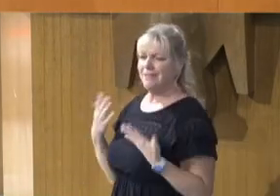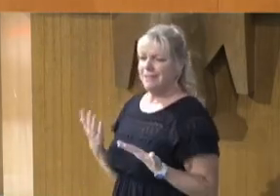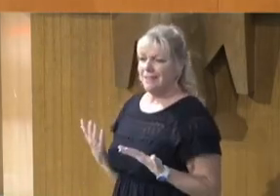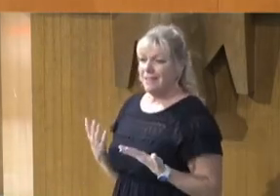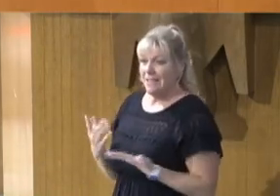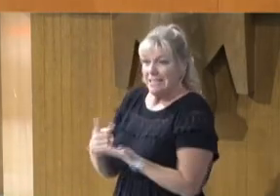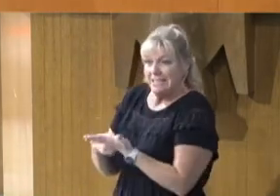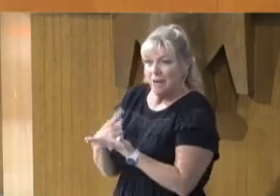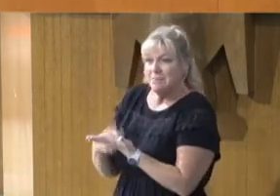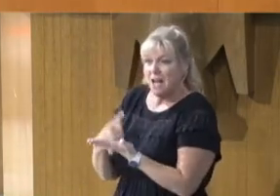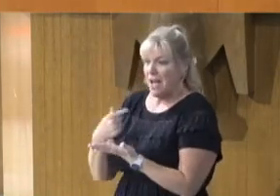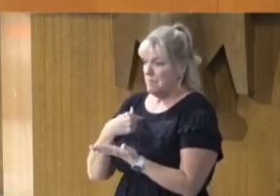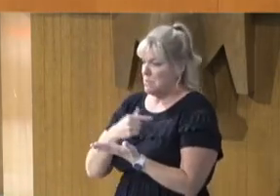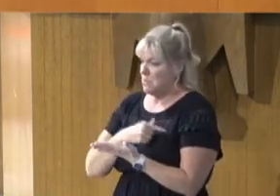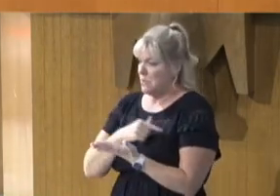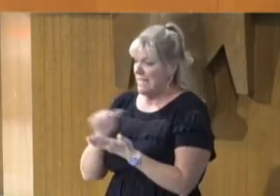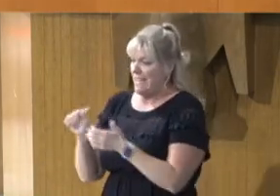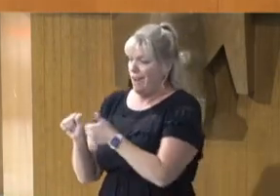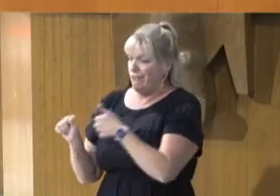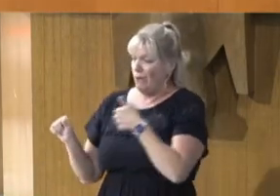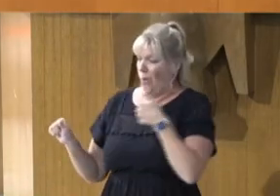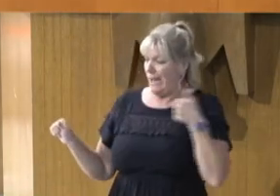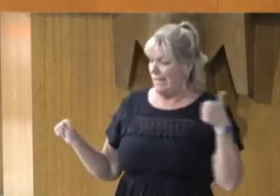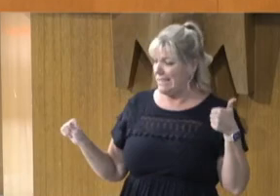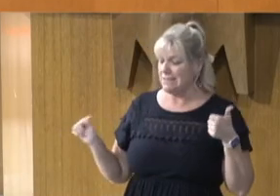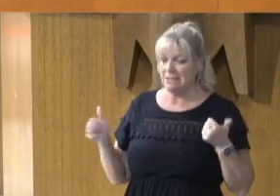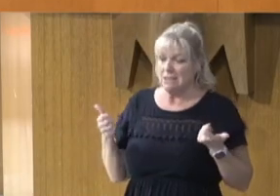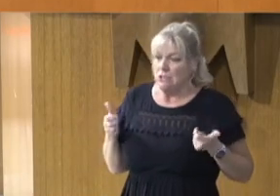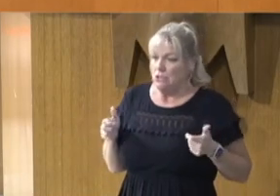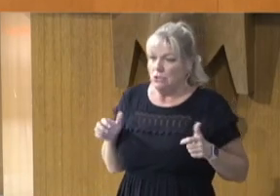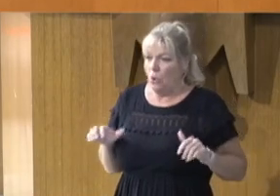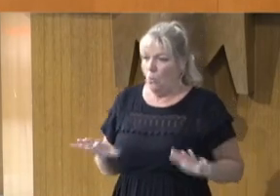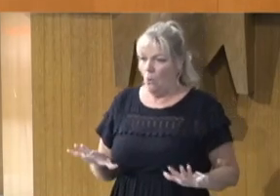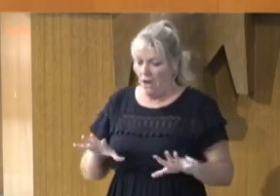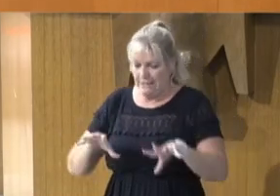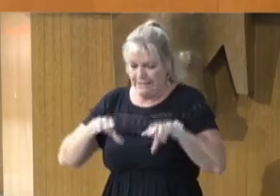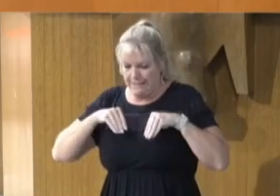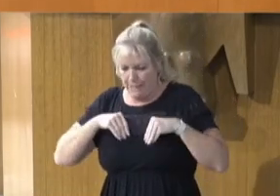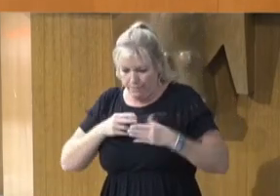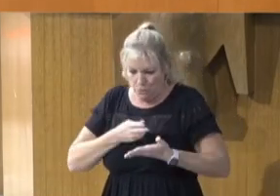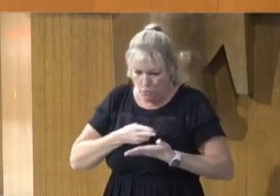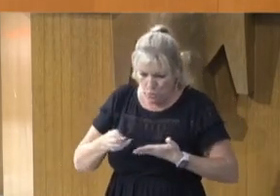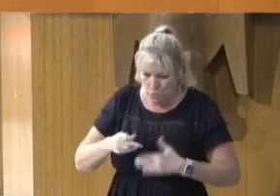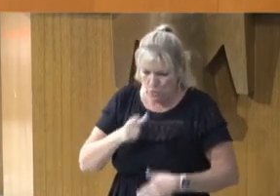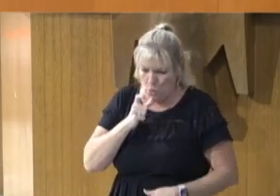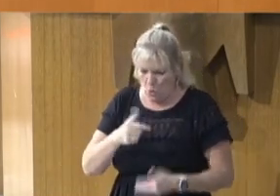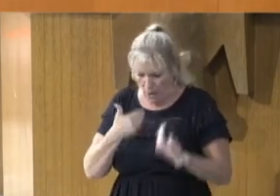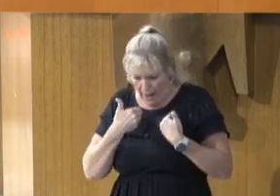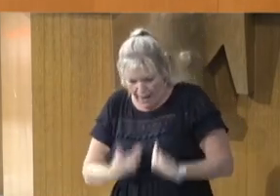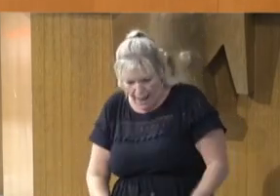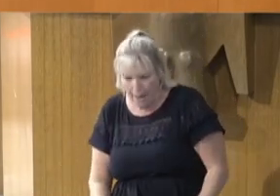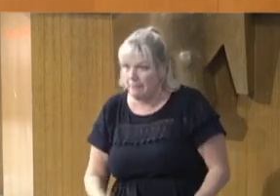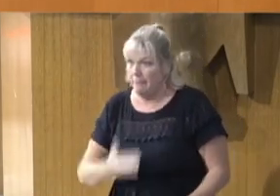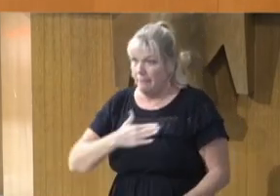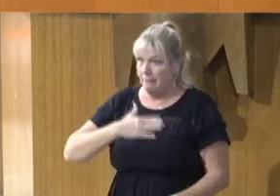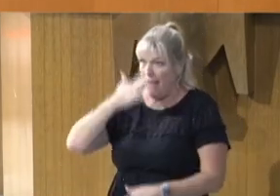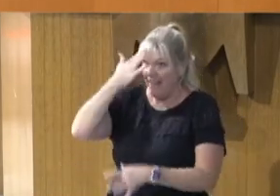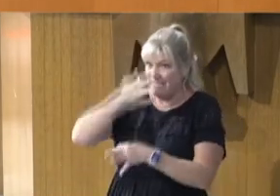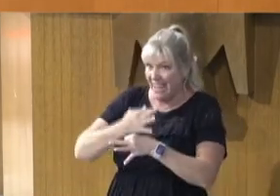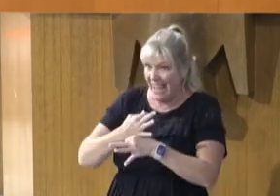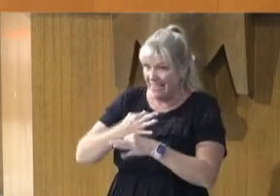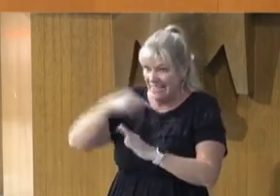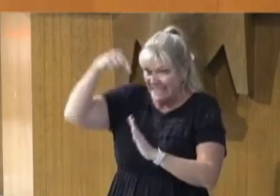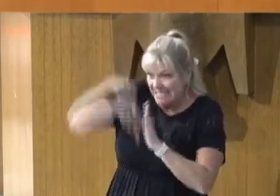in order to avoid facing hard truths about who we really are and how deep our faith does or